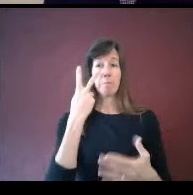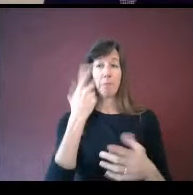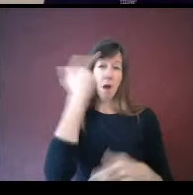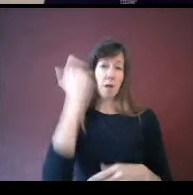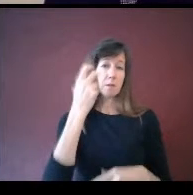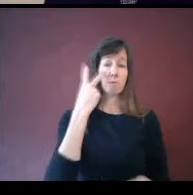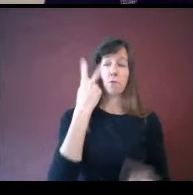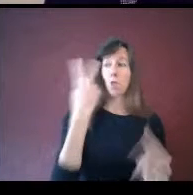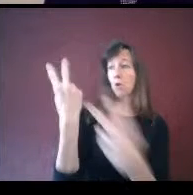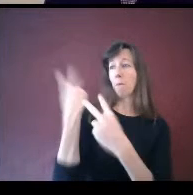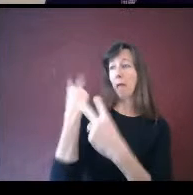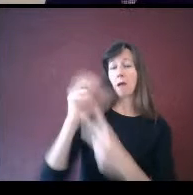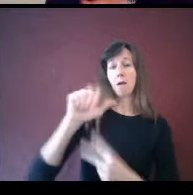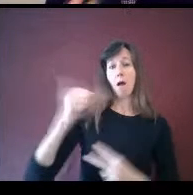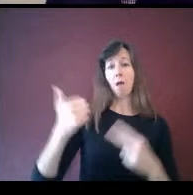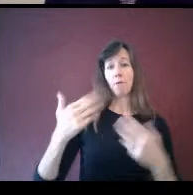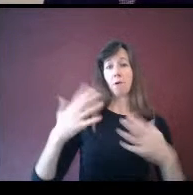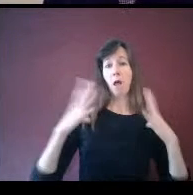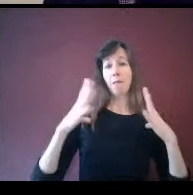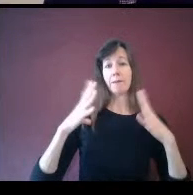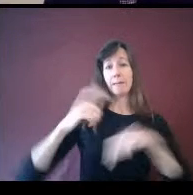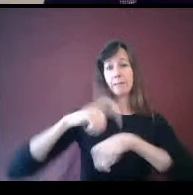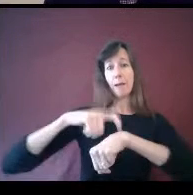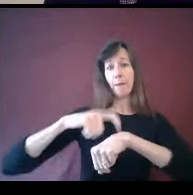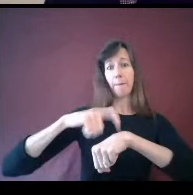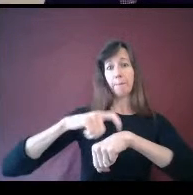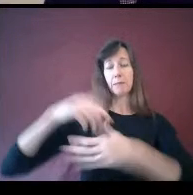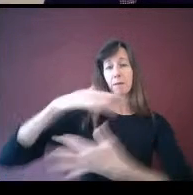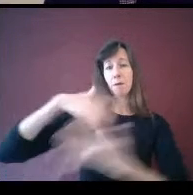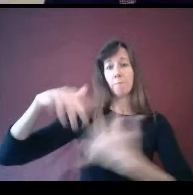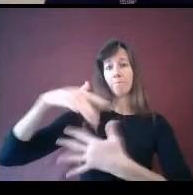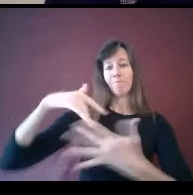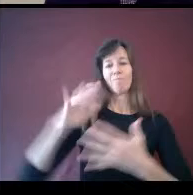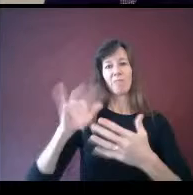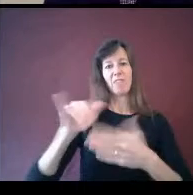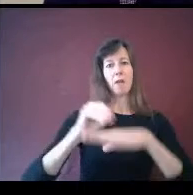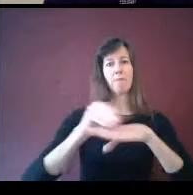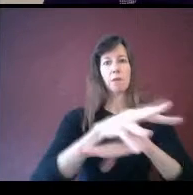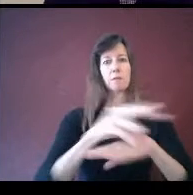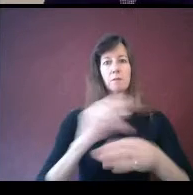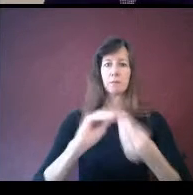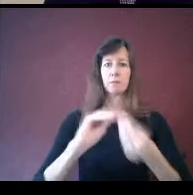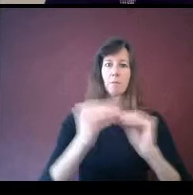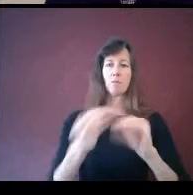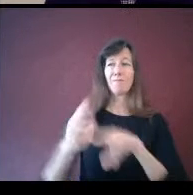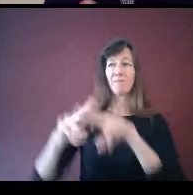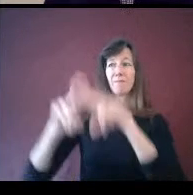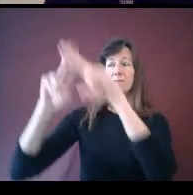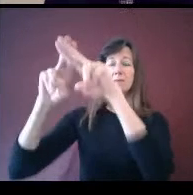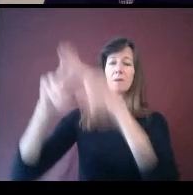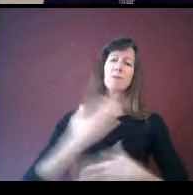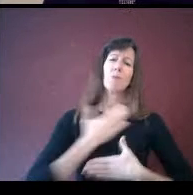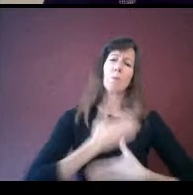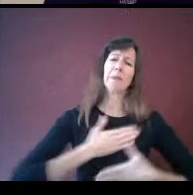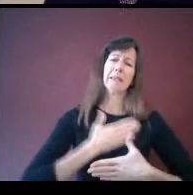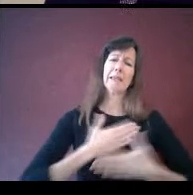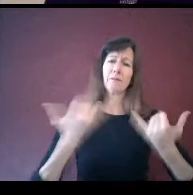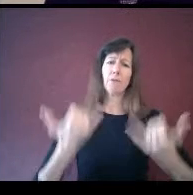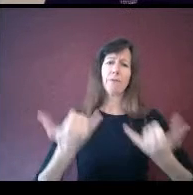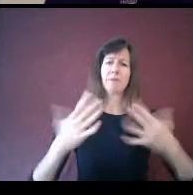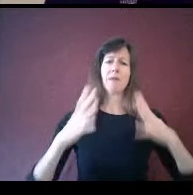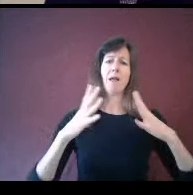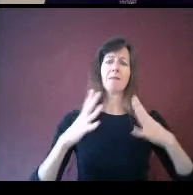folks getting together. So please factor that into mind as you're making your plans, or maybe not making